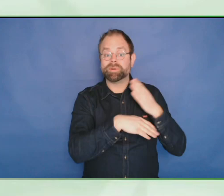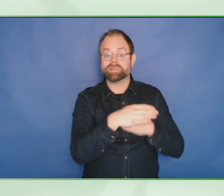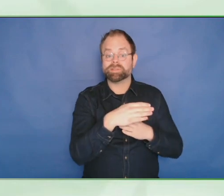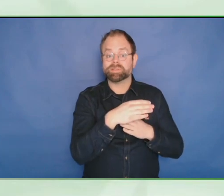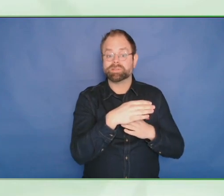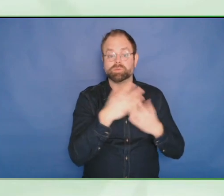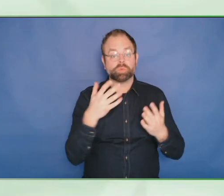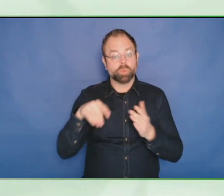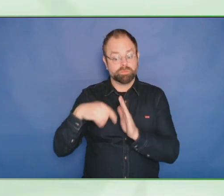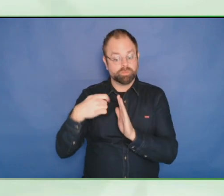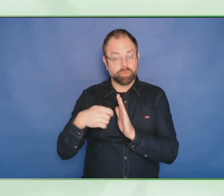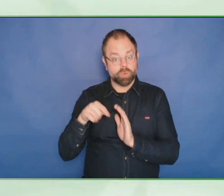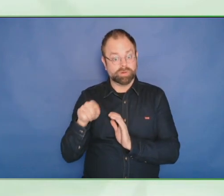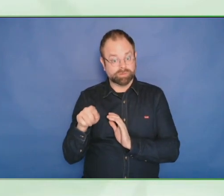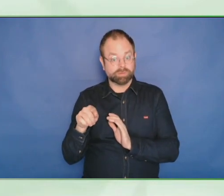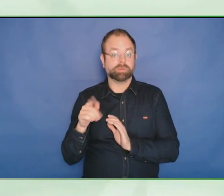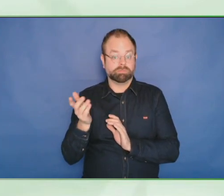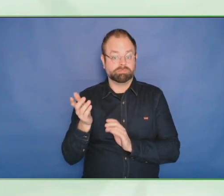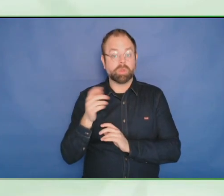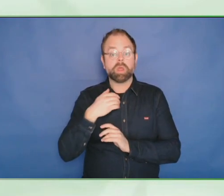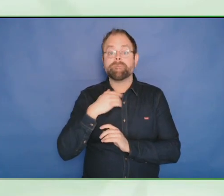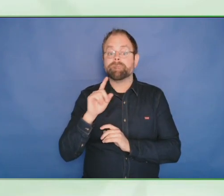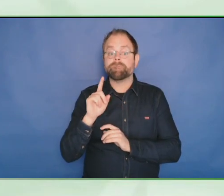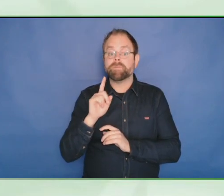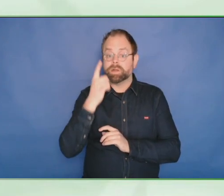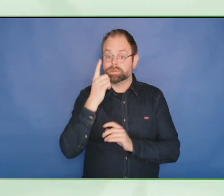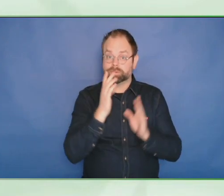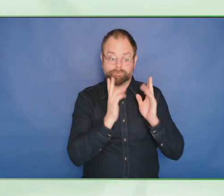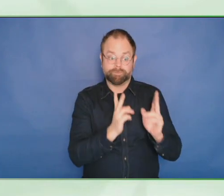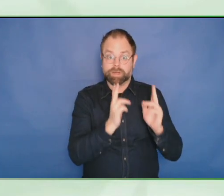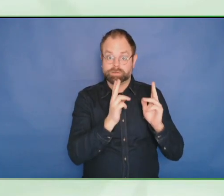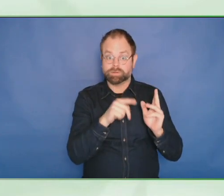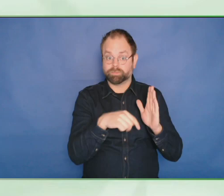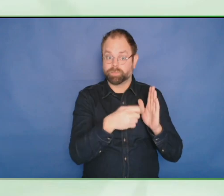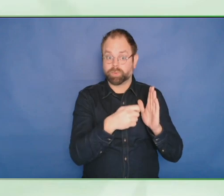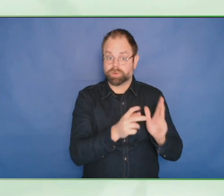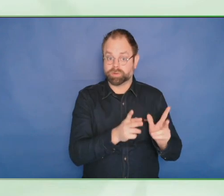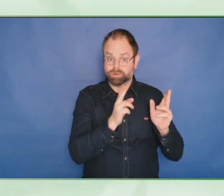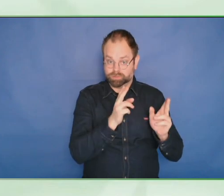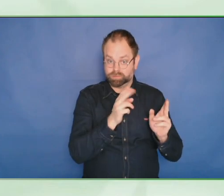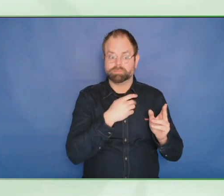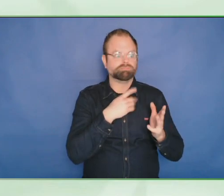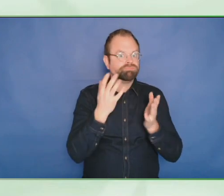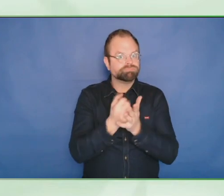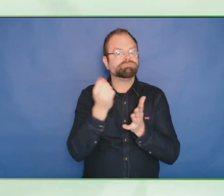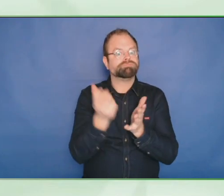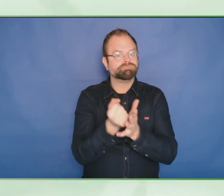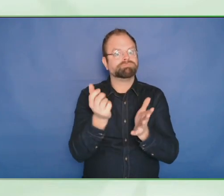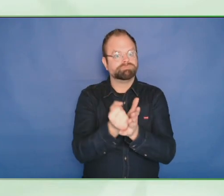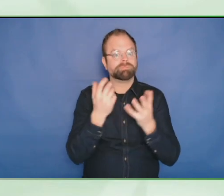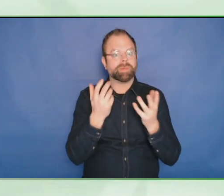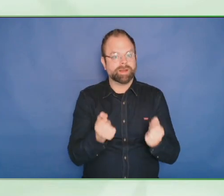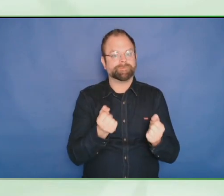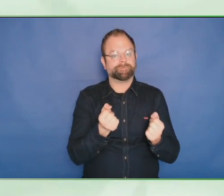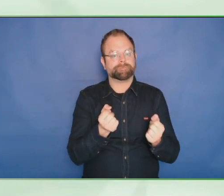success stories. So one of the women which had a physical disability,